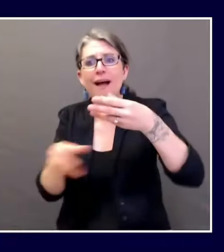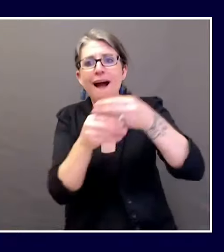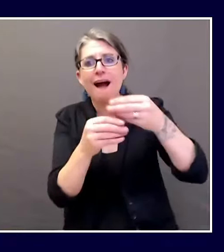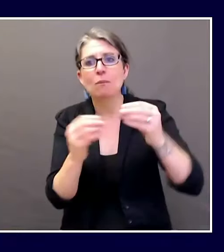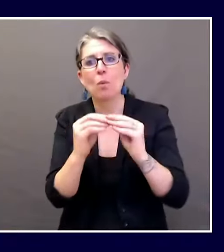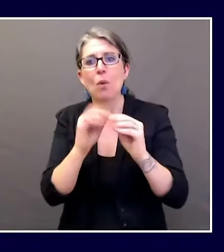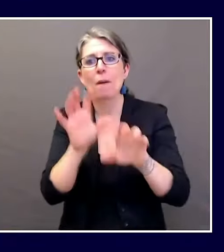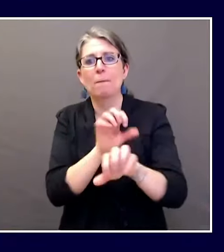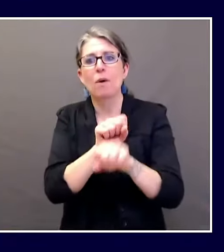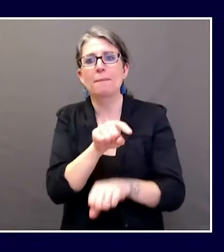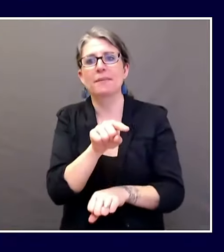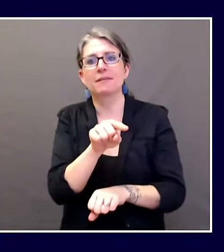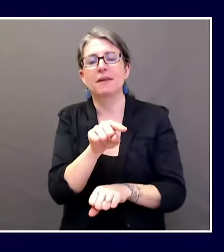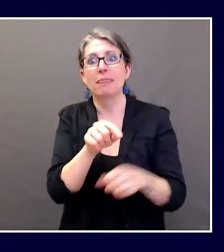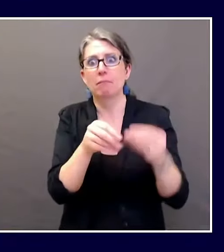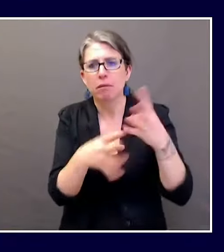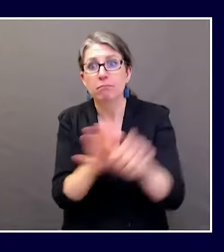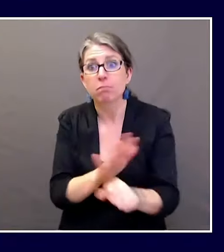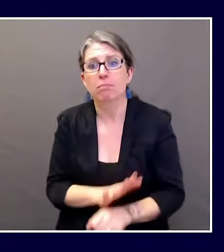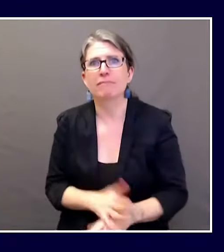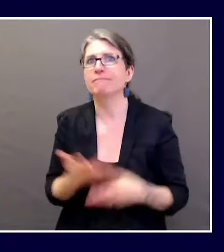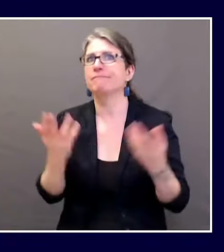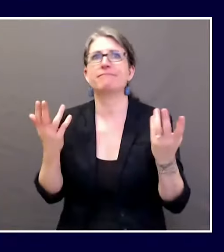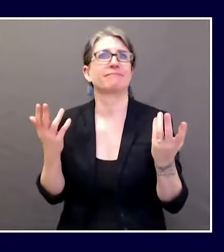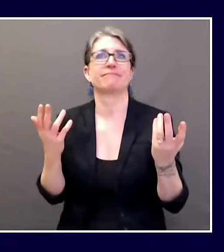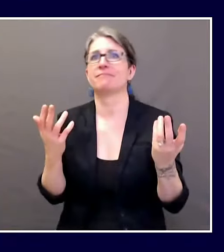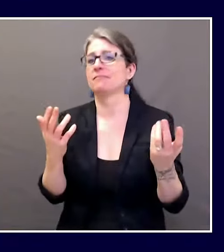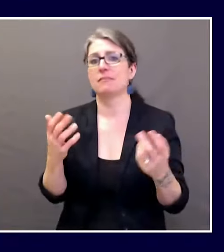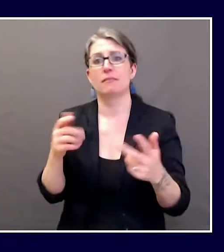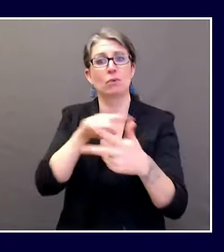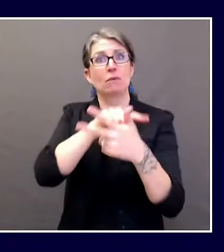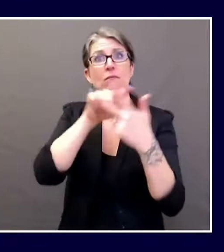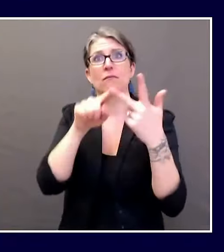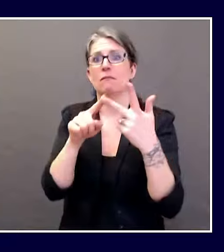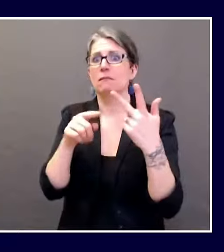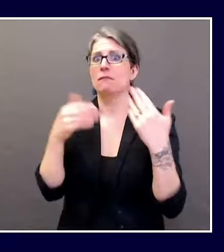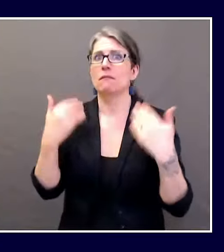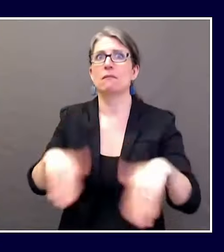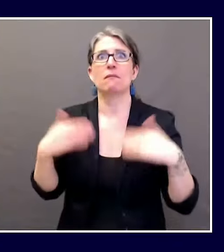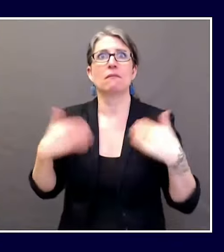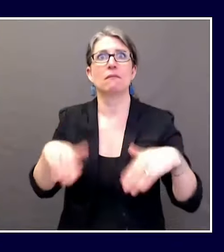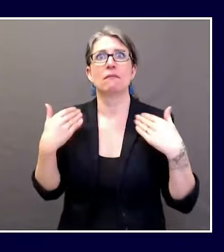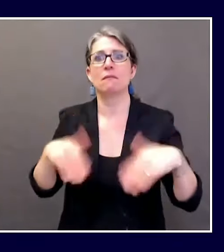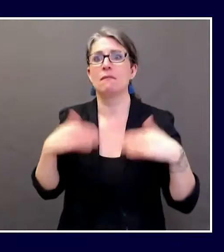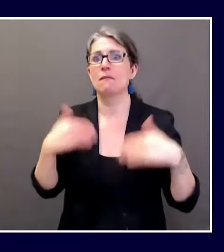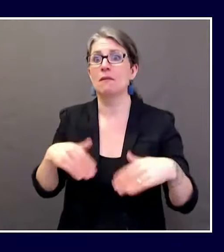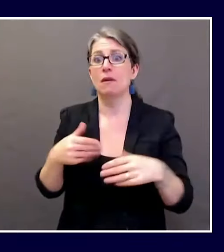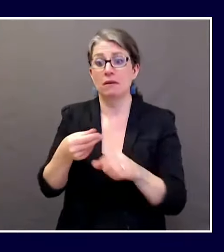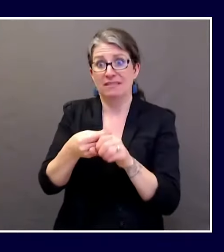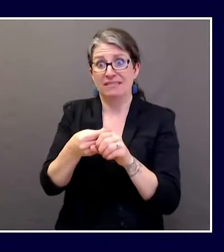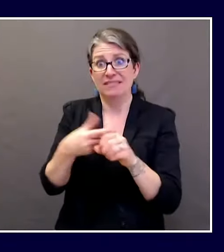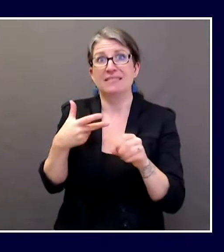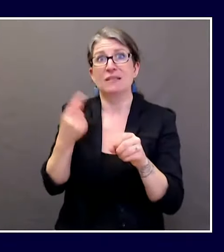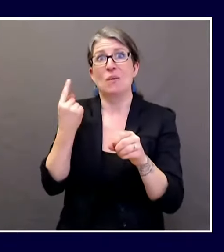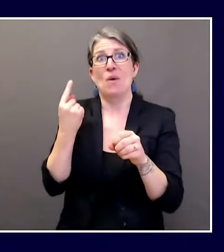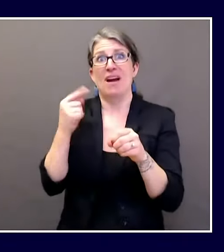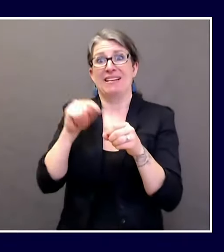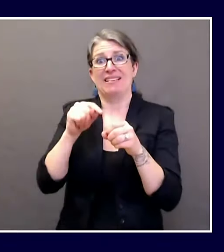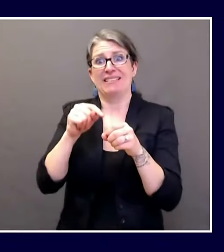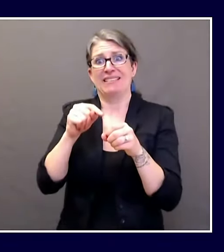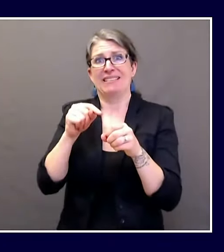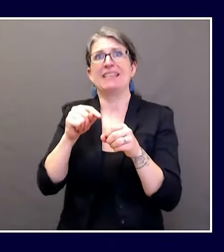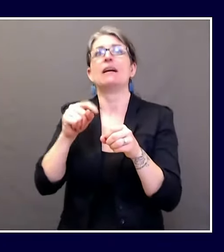single slot will go unfilled. Now, with respect to the projections of supply going into mid-April, we have not been given anything